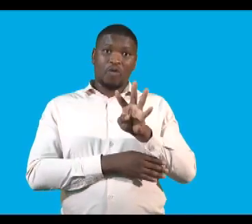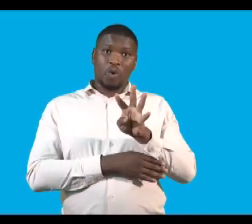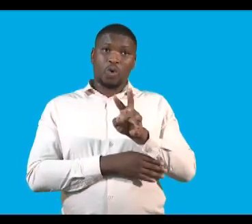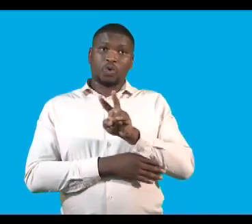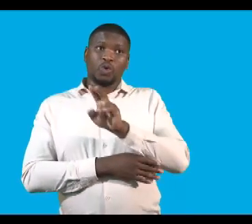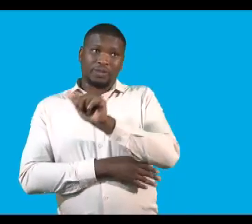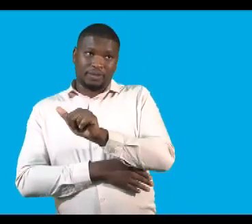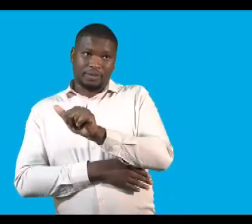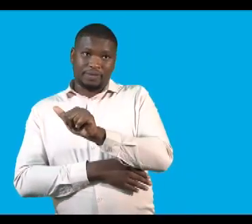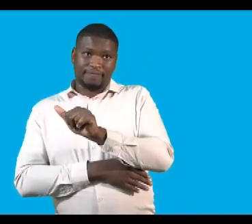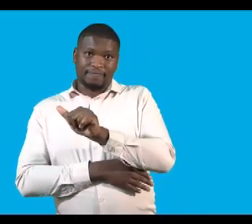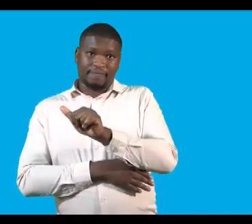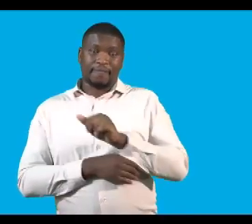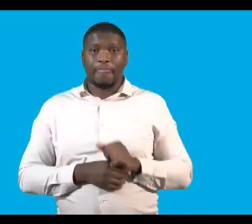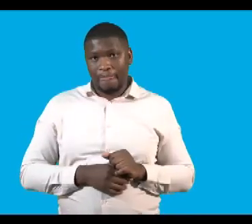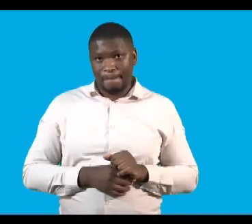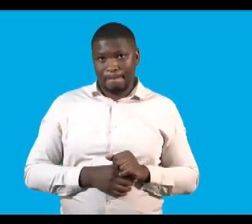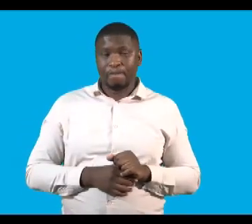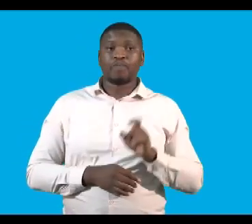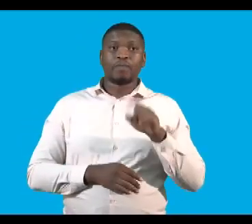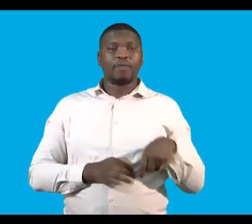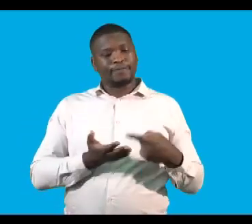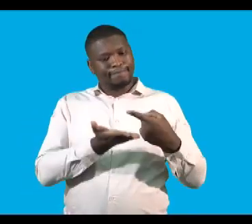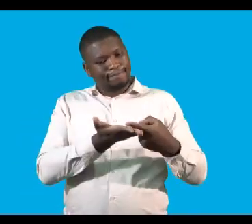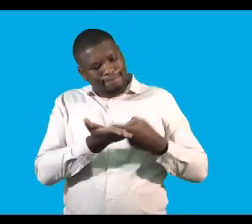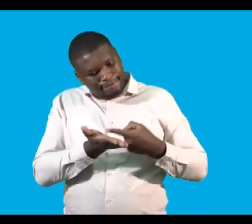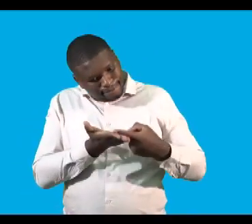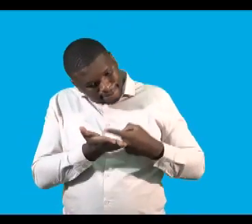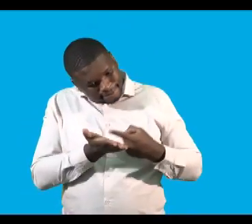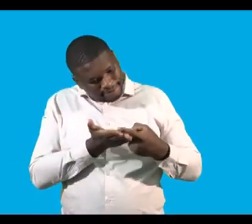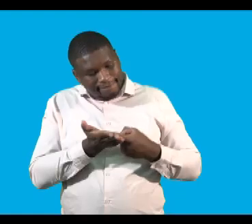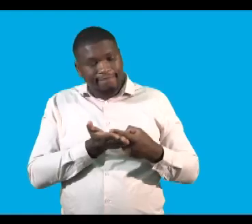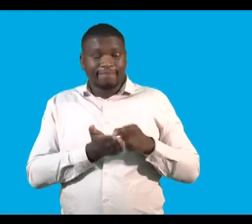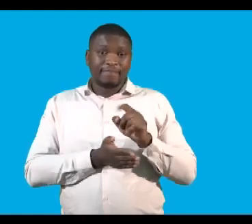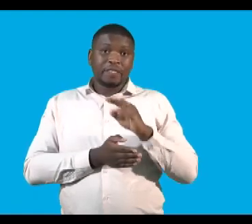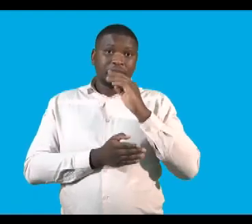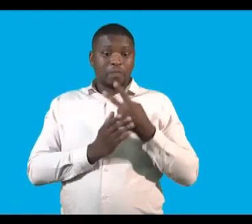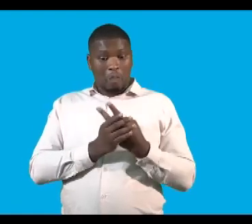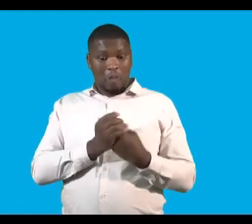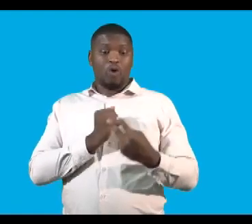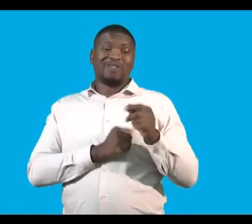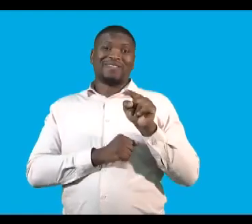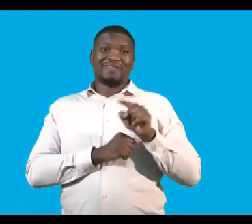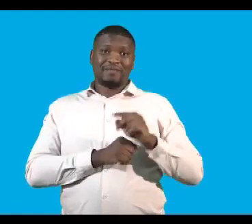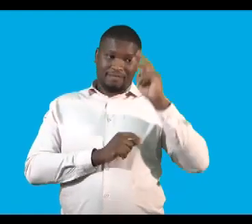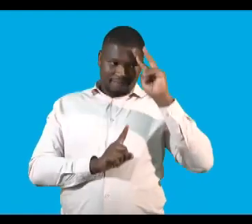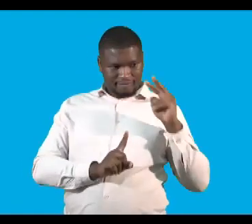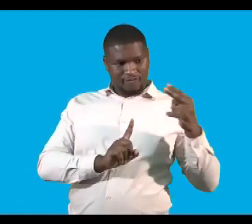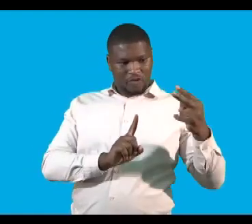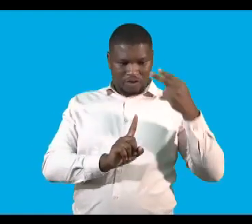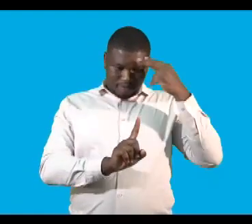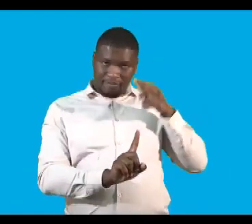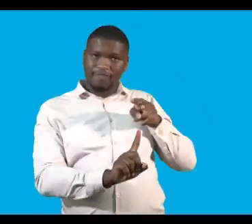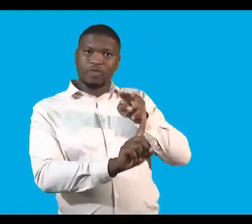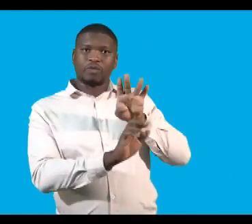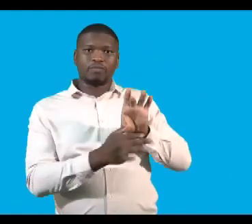6, so that includes frame 5 as well. Discuss is my verb of questioning both characters' viewpoints